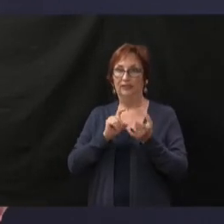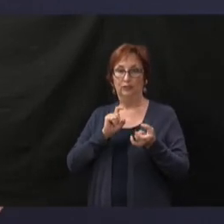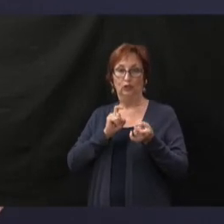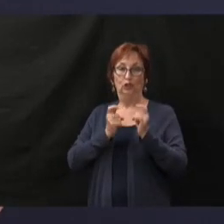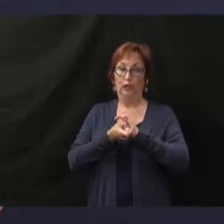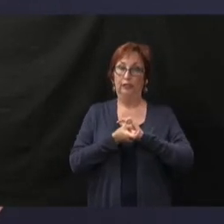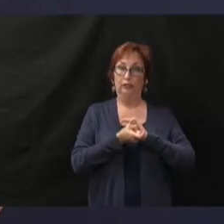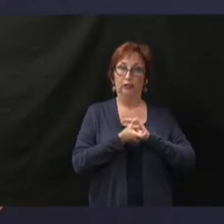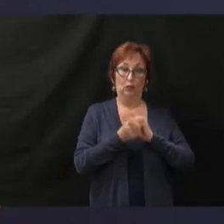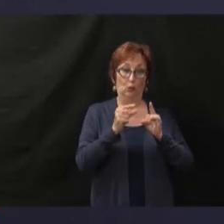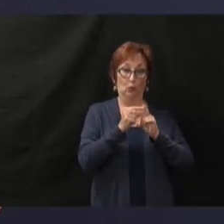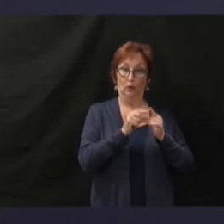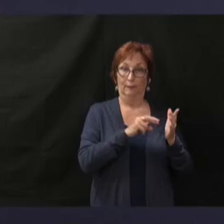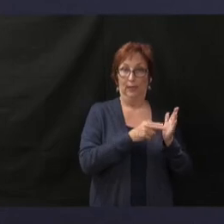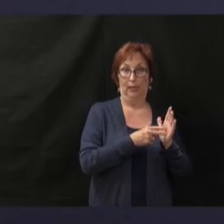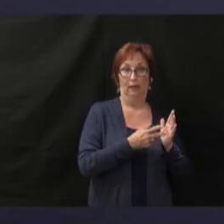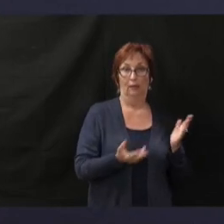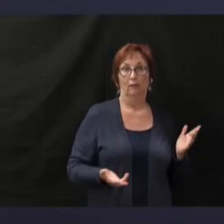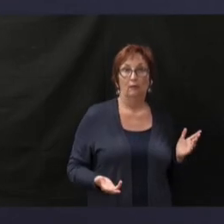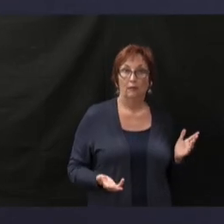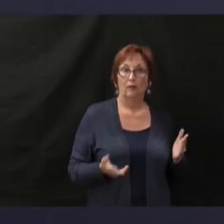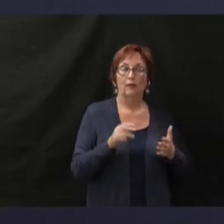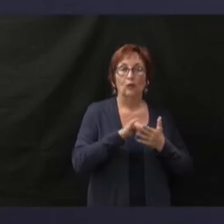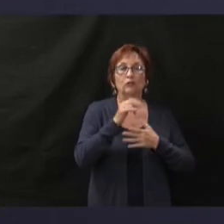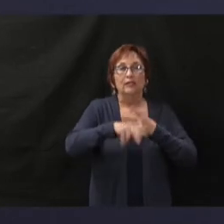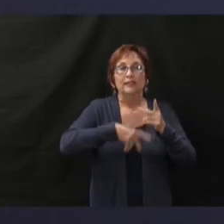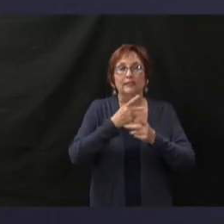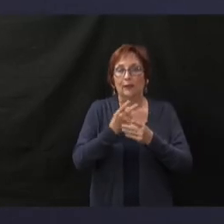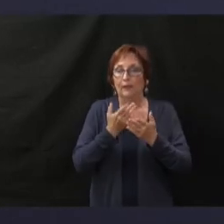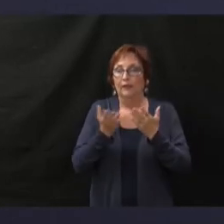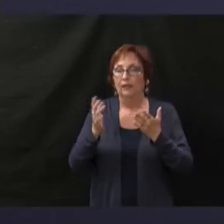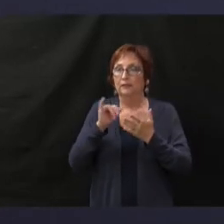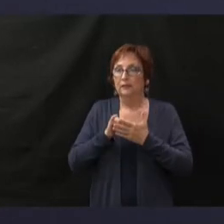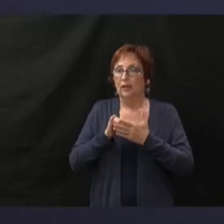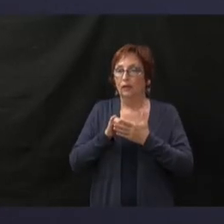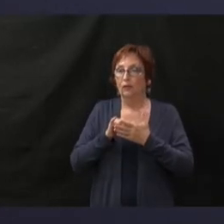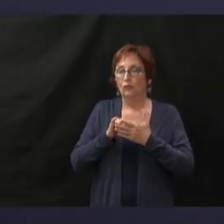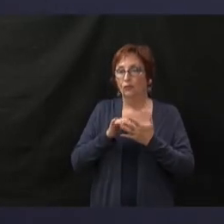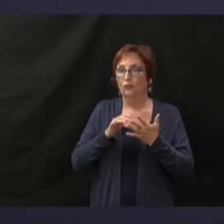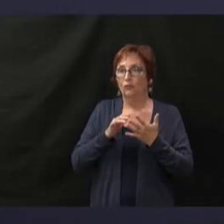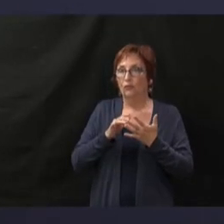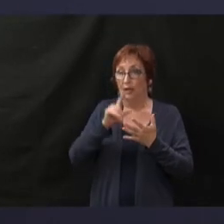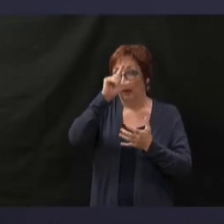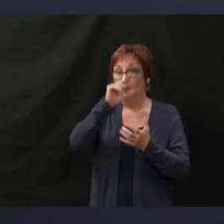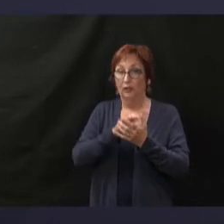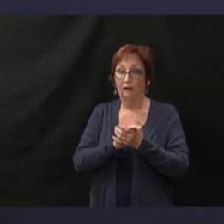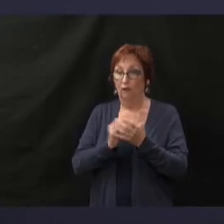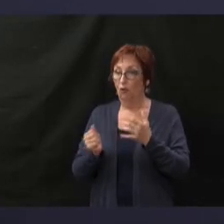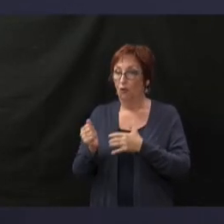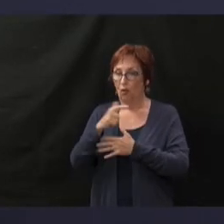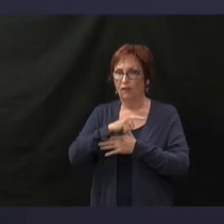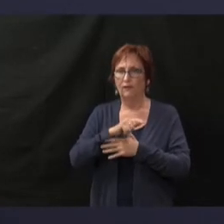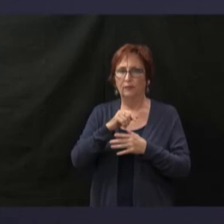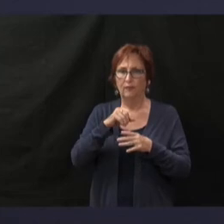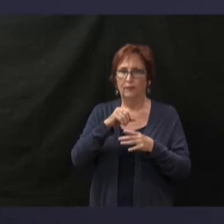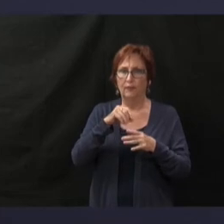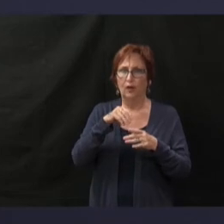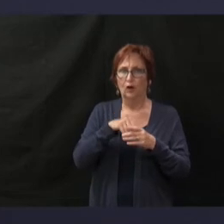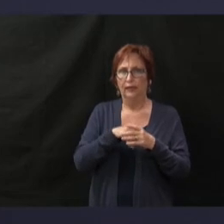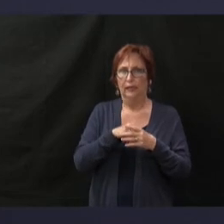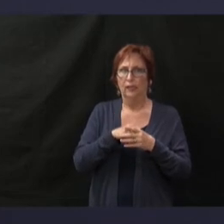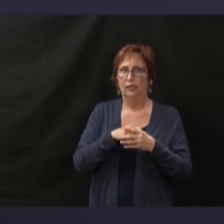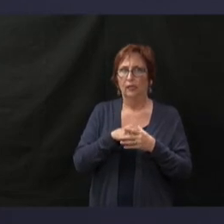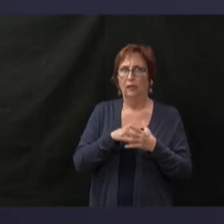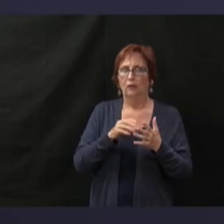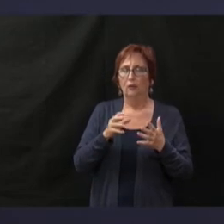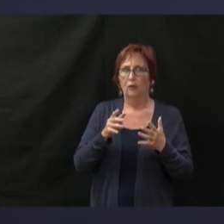word. Those are the kinds of things that you put, and I do believe all of those are in, prefix and suffixes are